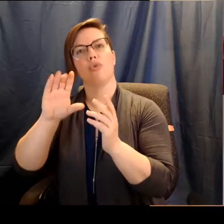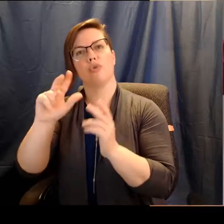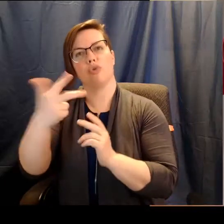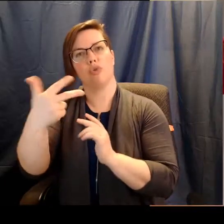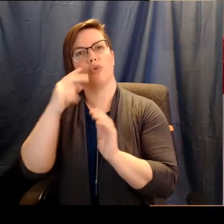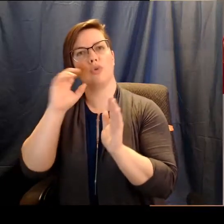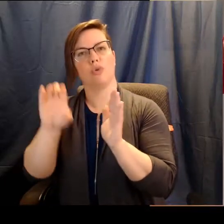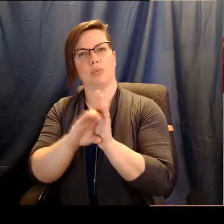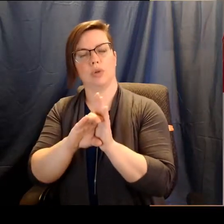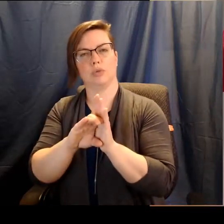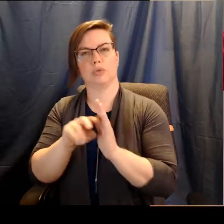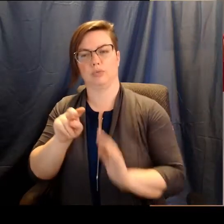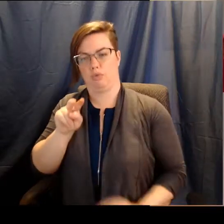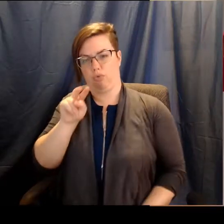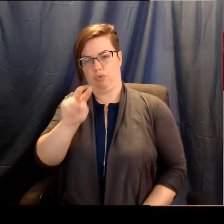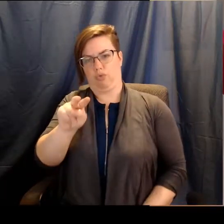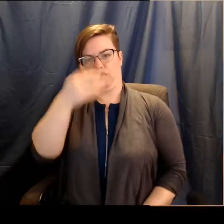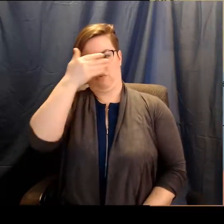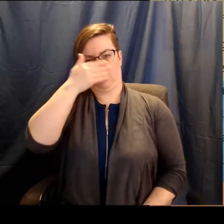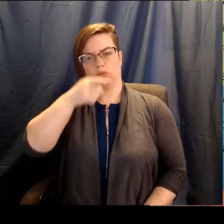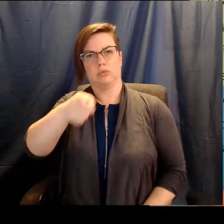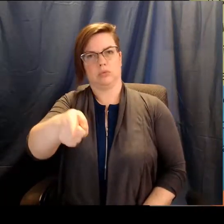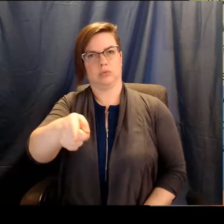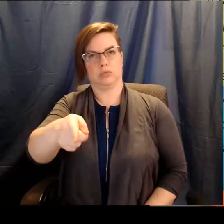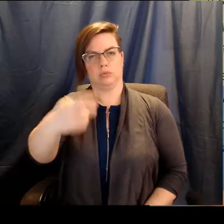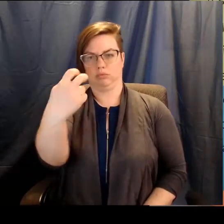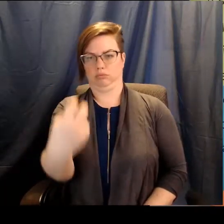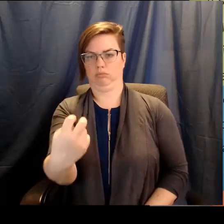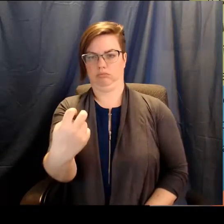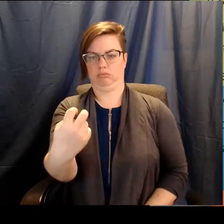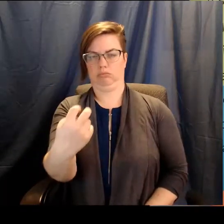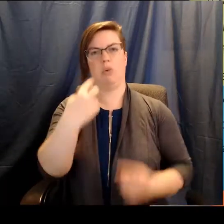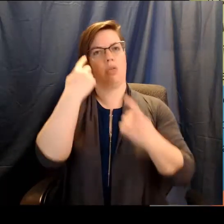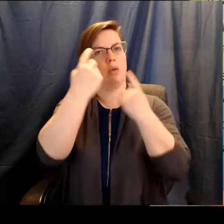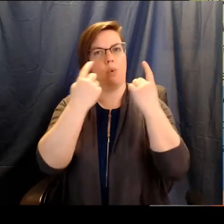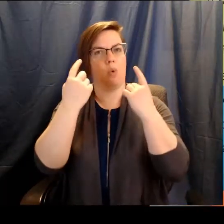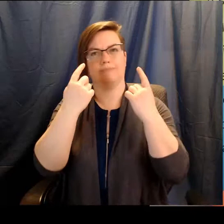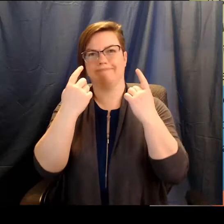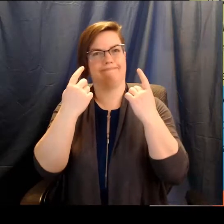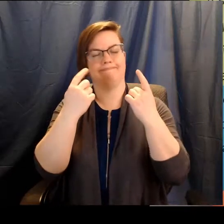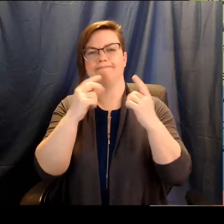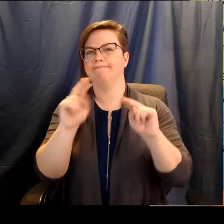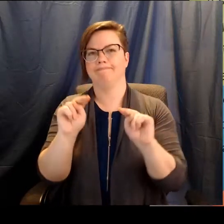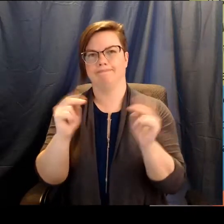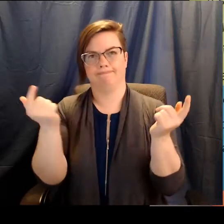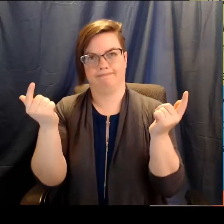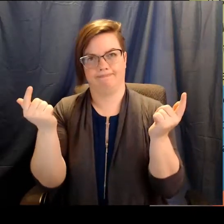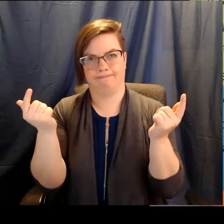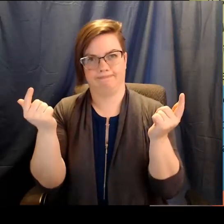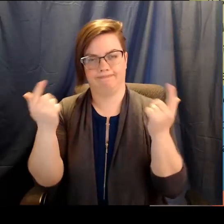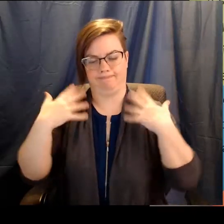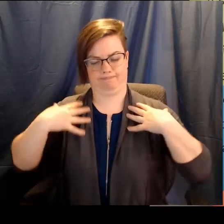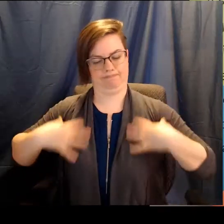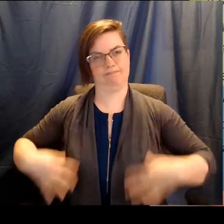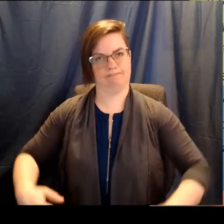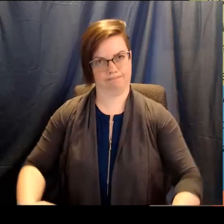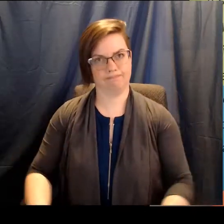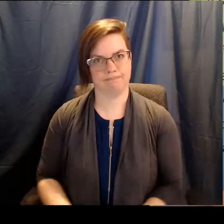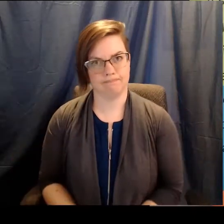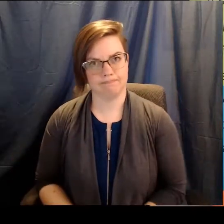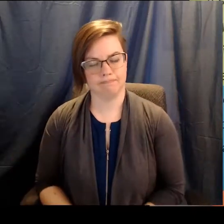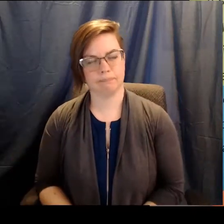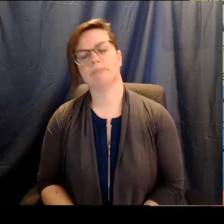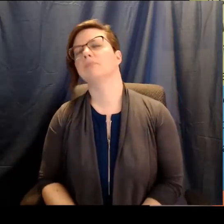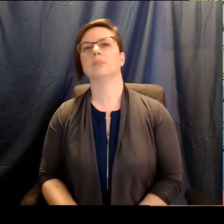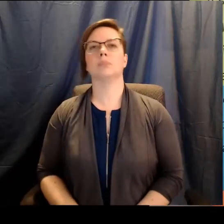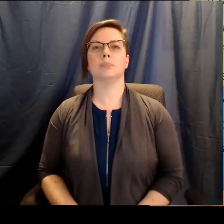of them and thinking about what it is that is not working well for this setup. Now, not everyone is going to develop a